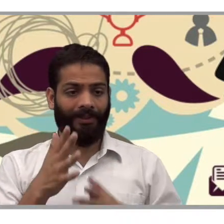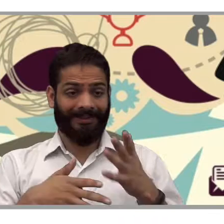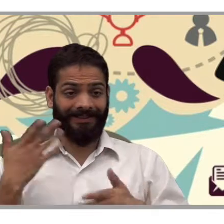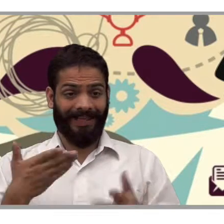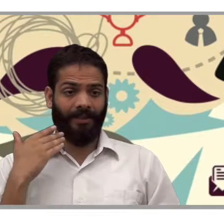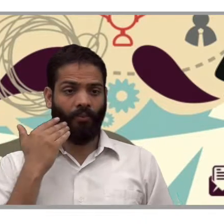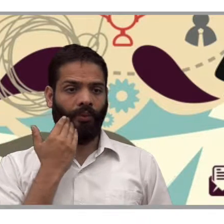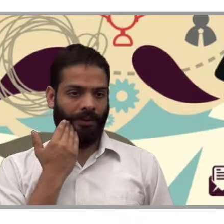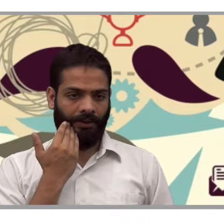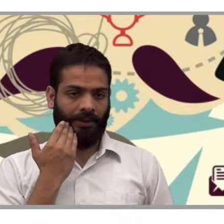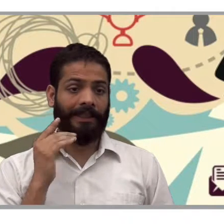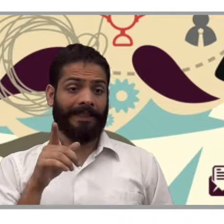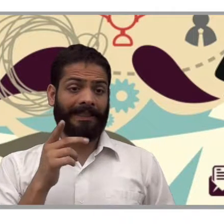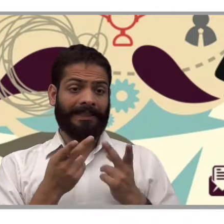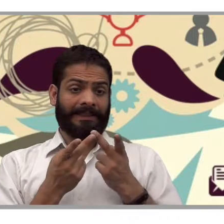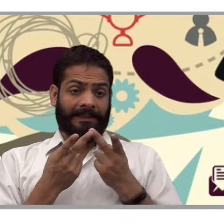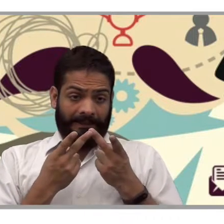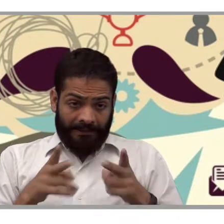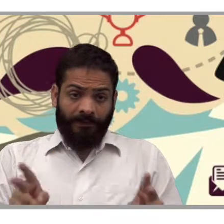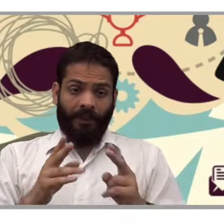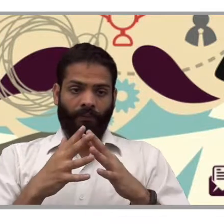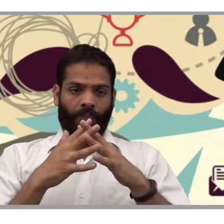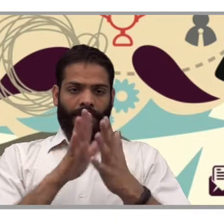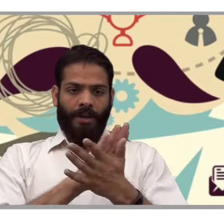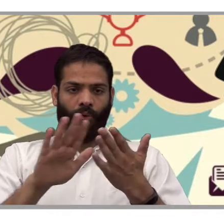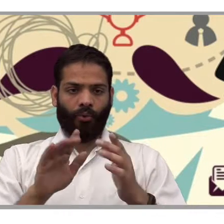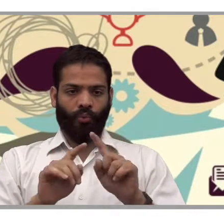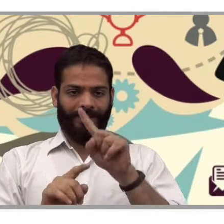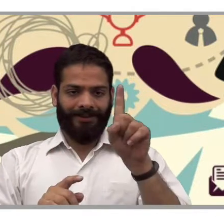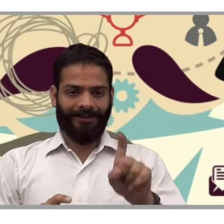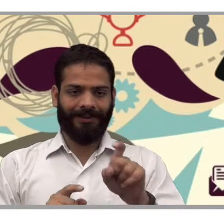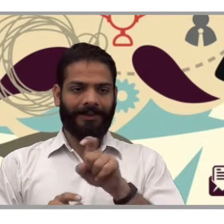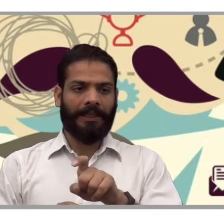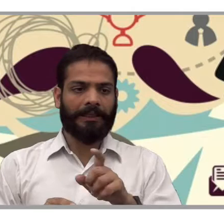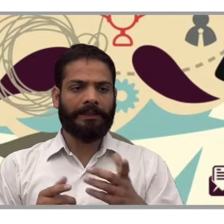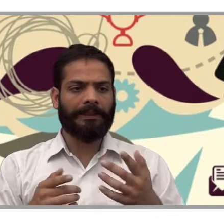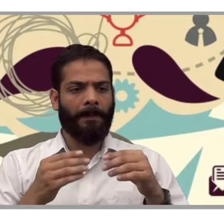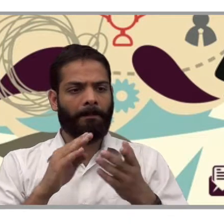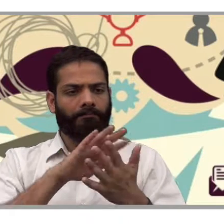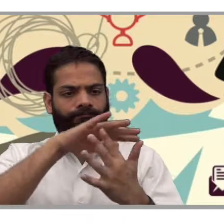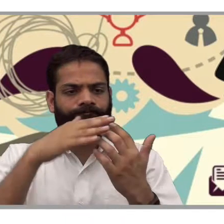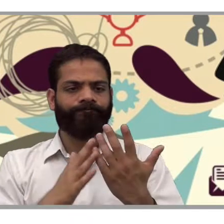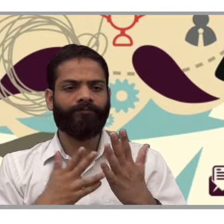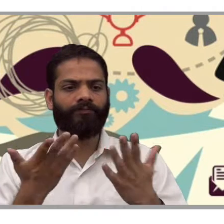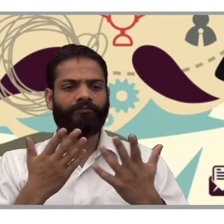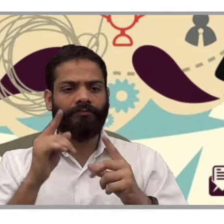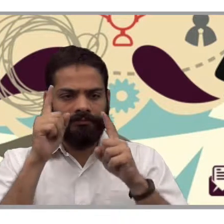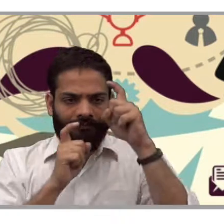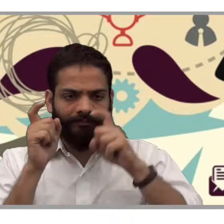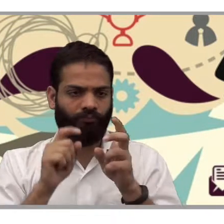drop, resulting in a one-handed sign. The suppletive form of the sign is seen in